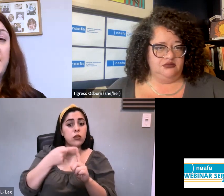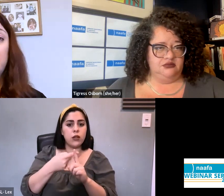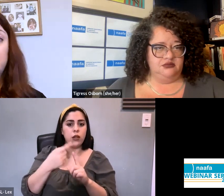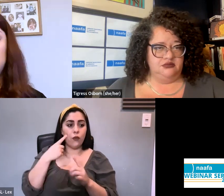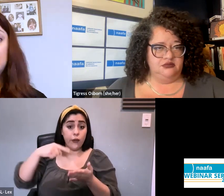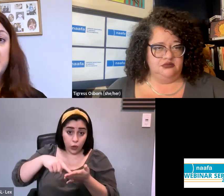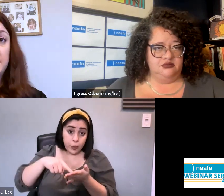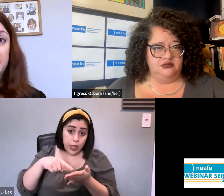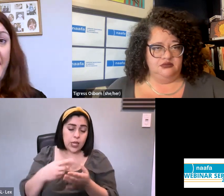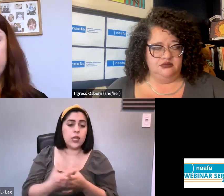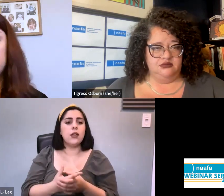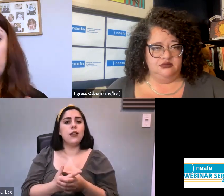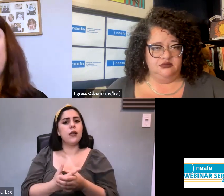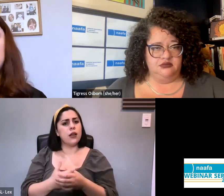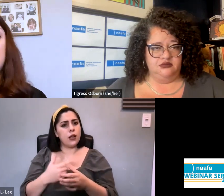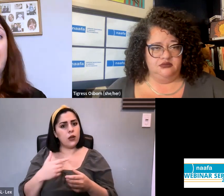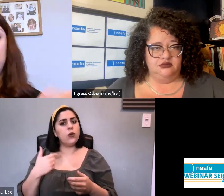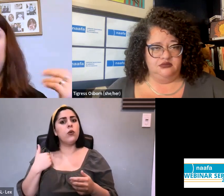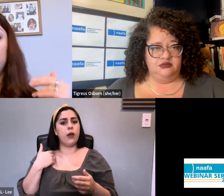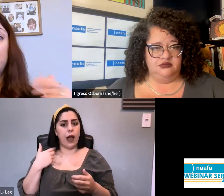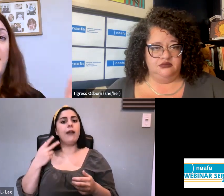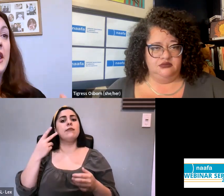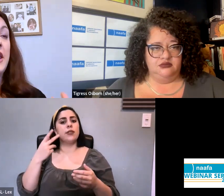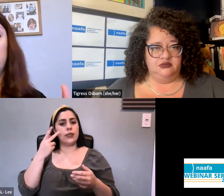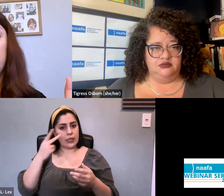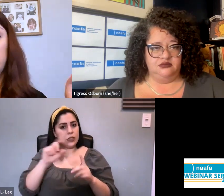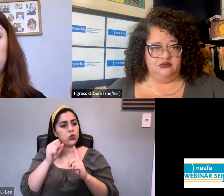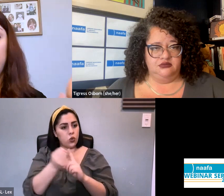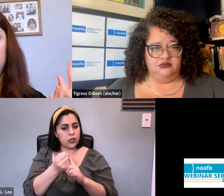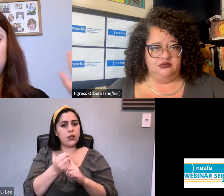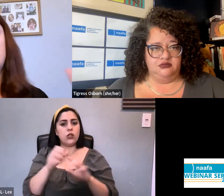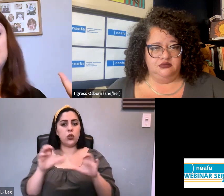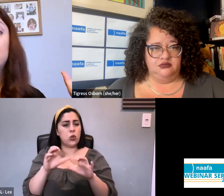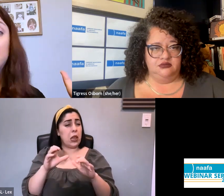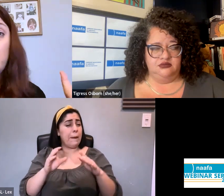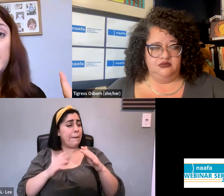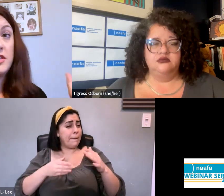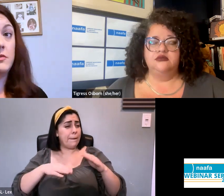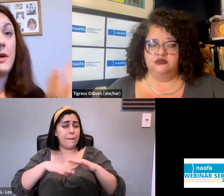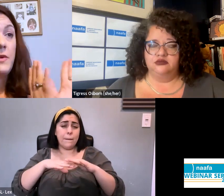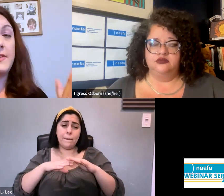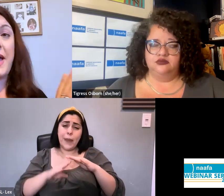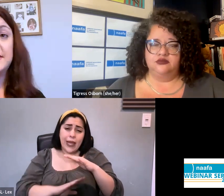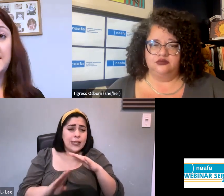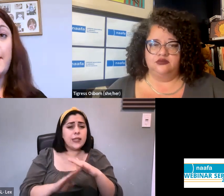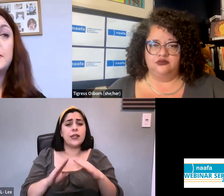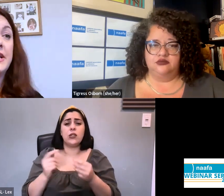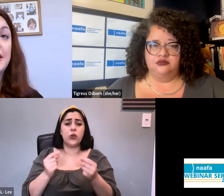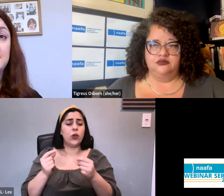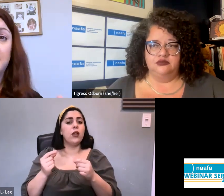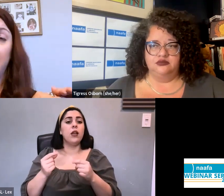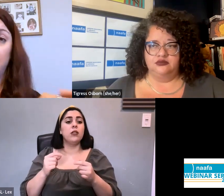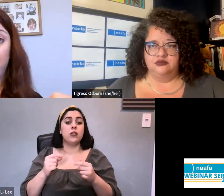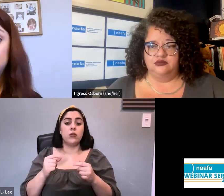where they've just done the absolute basic and then family can worry about what specific they want to do when the passing comes,